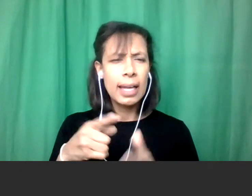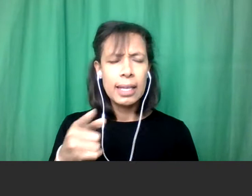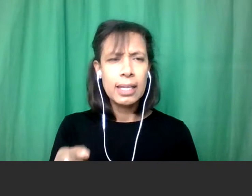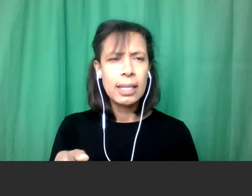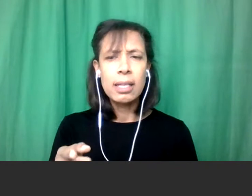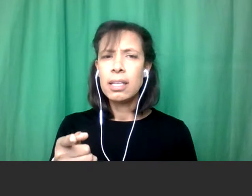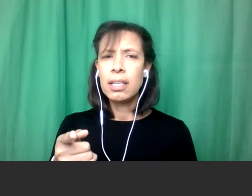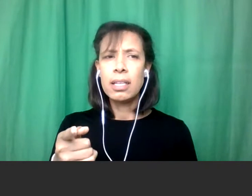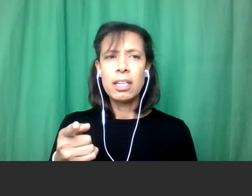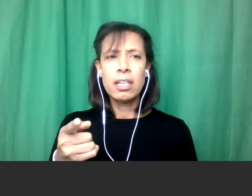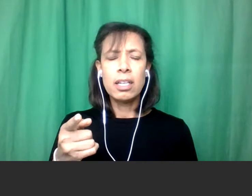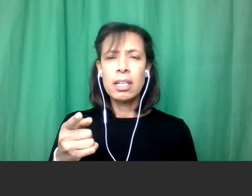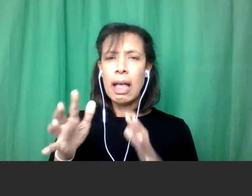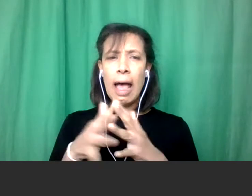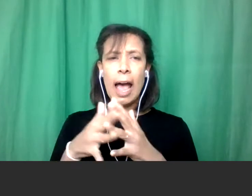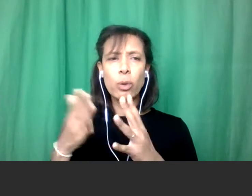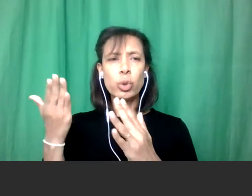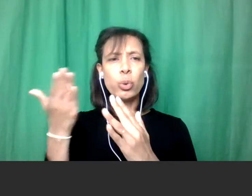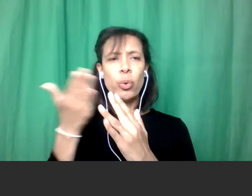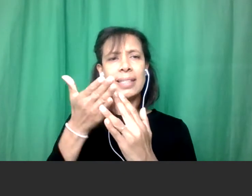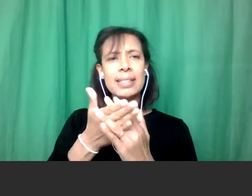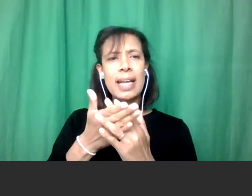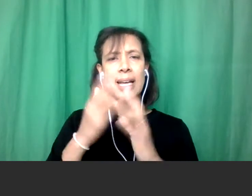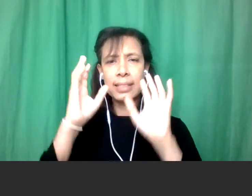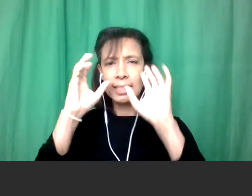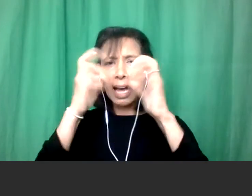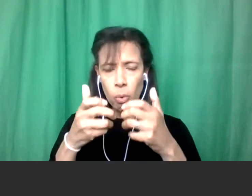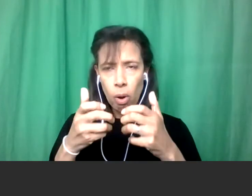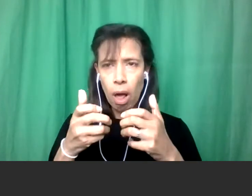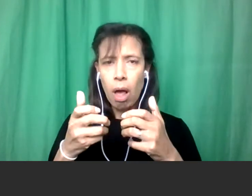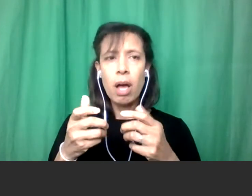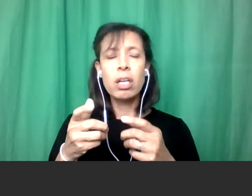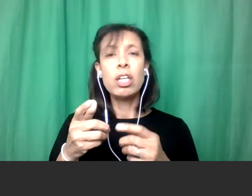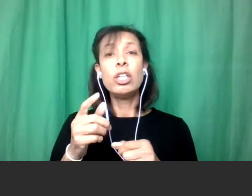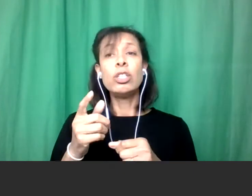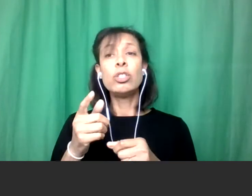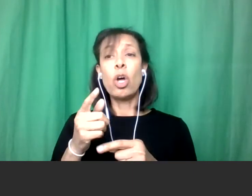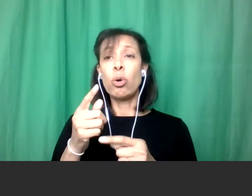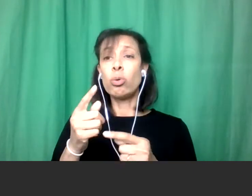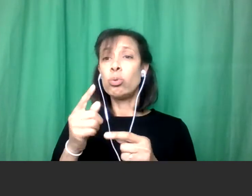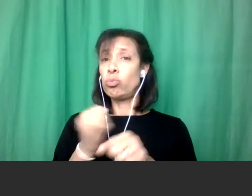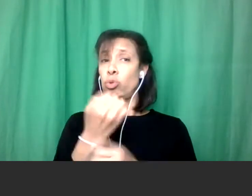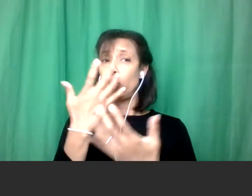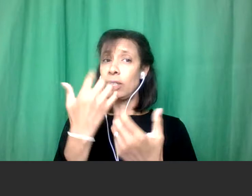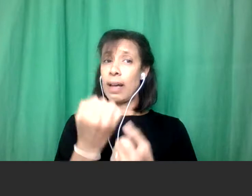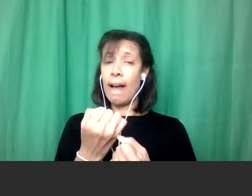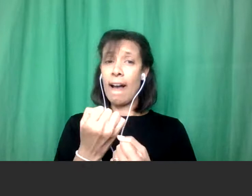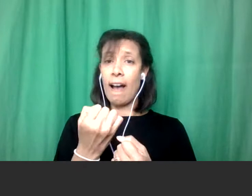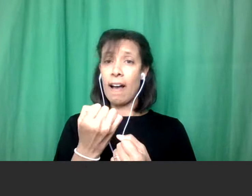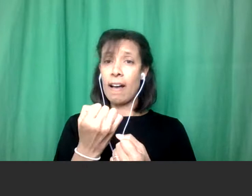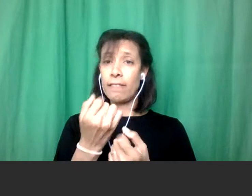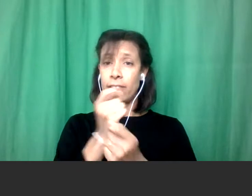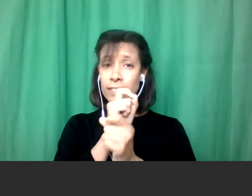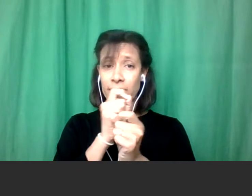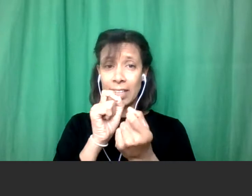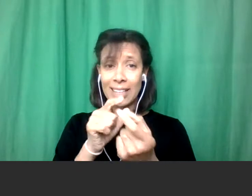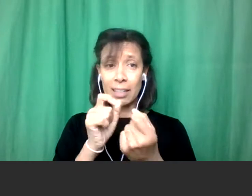received an email from Aula explaining how to access Aula. So it should be out